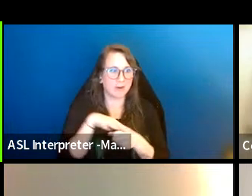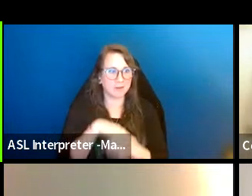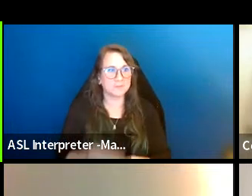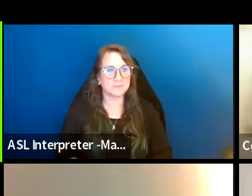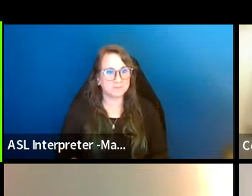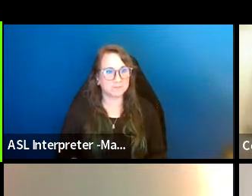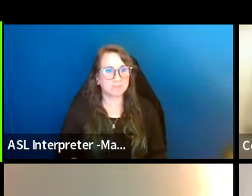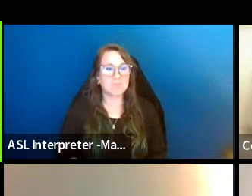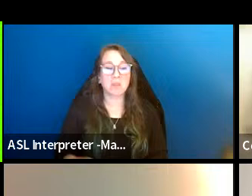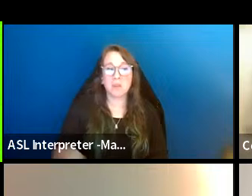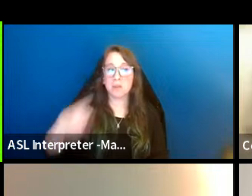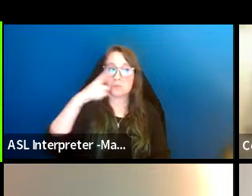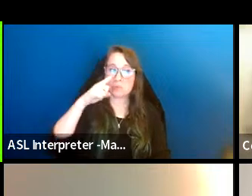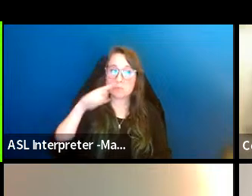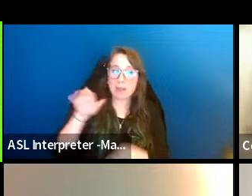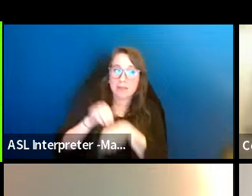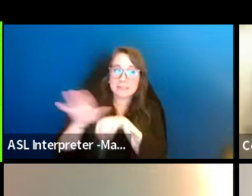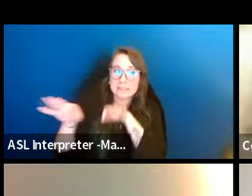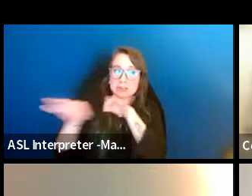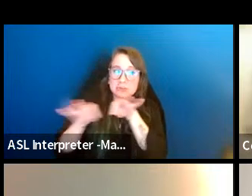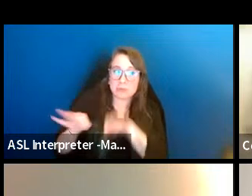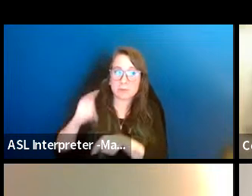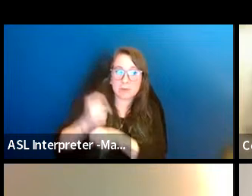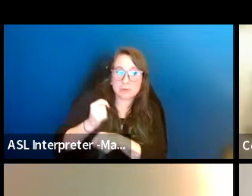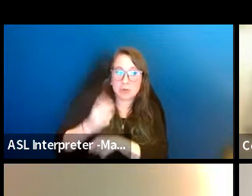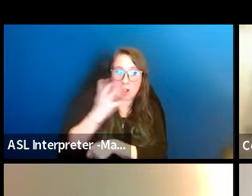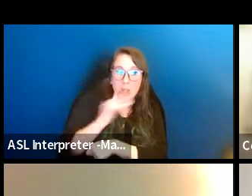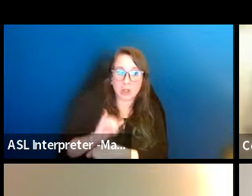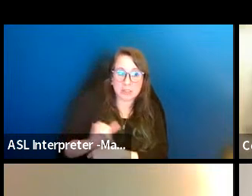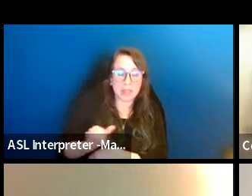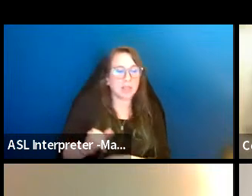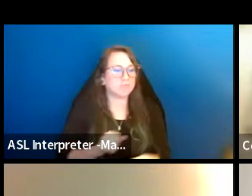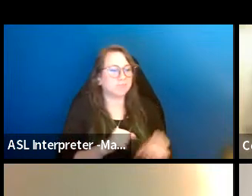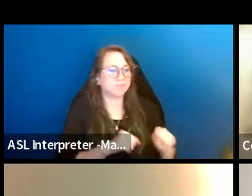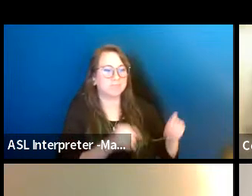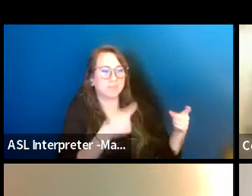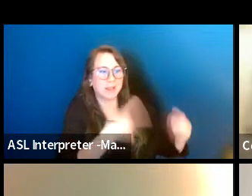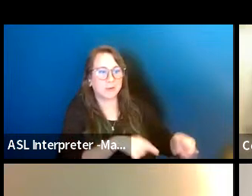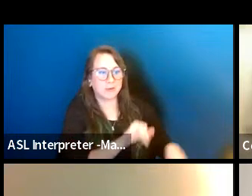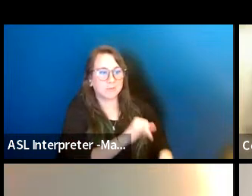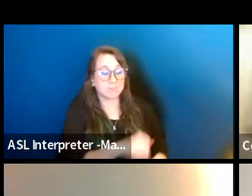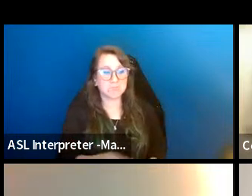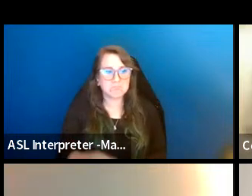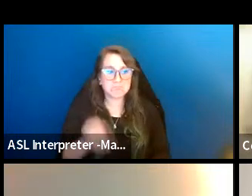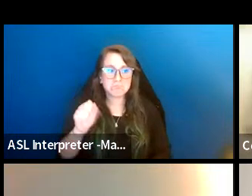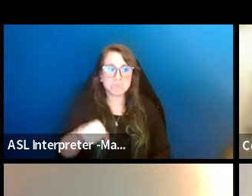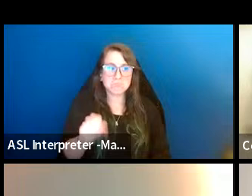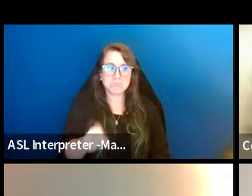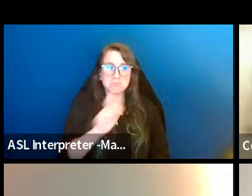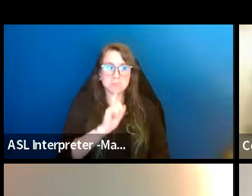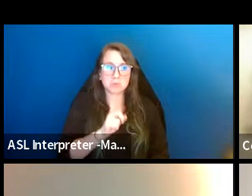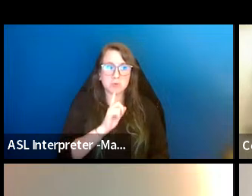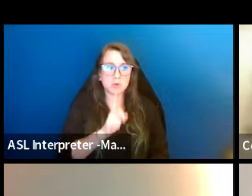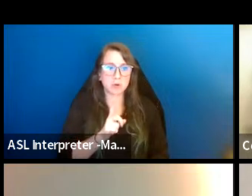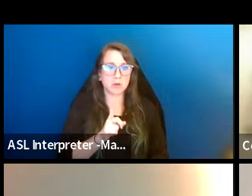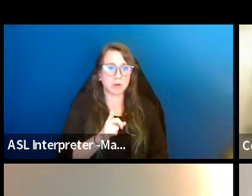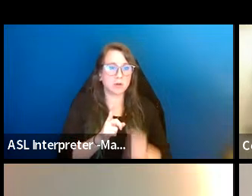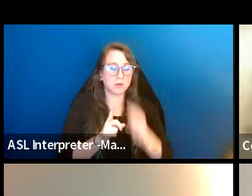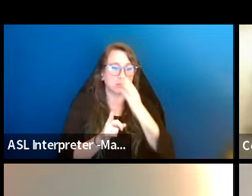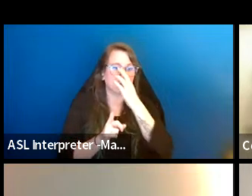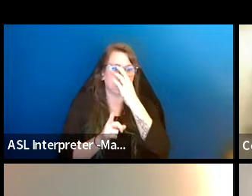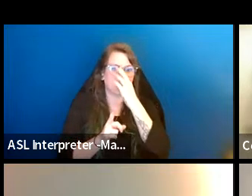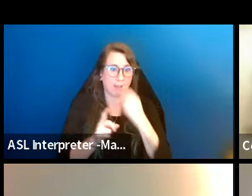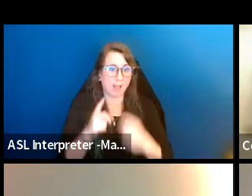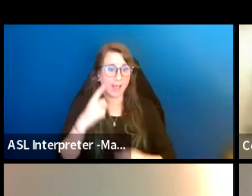a description of the truck as well? yeah, I was to say that. Mm-hmm. Just so Yeah, we can sure. I can make residents yeah. aware. As a matter of